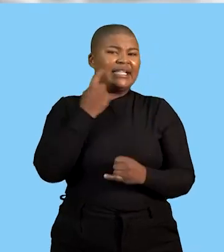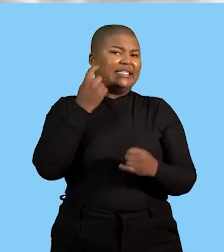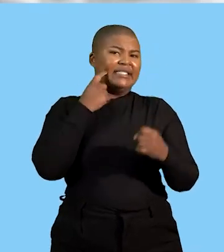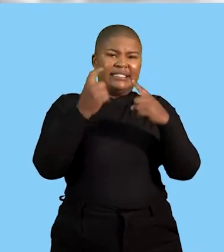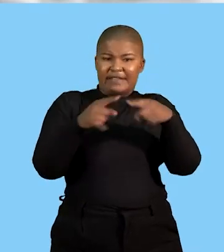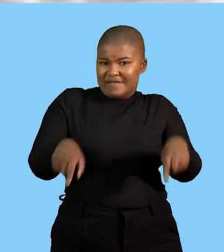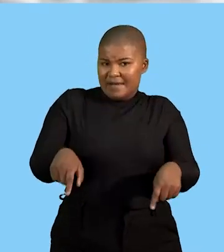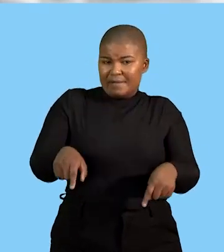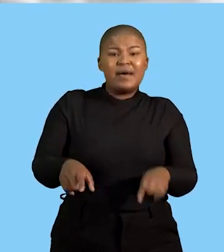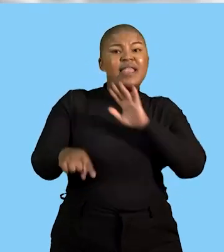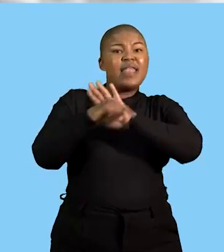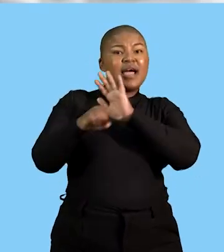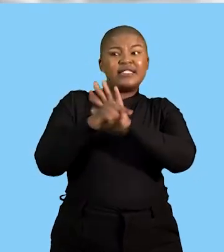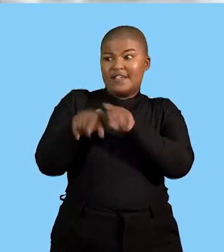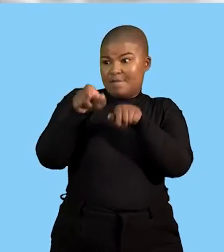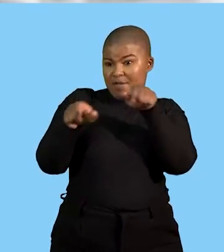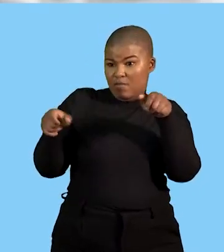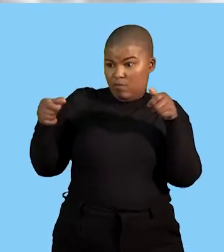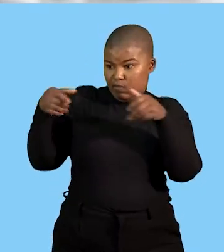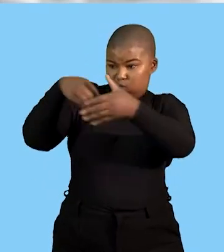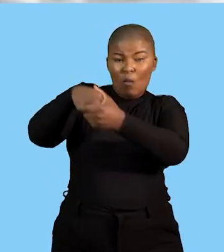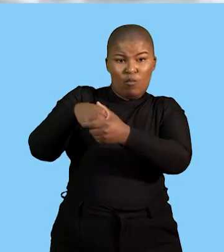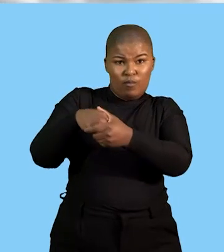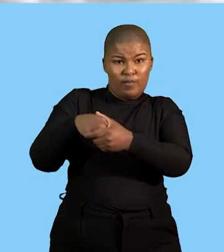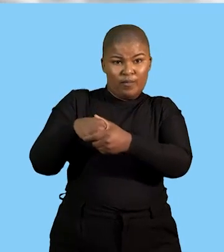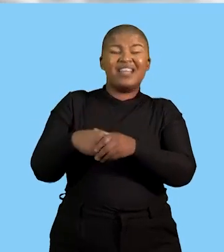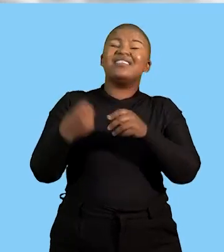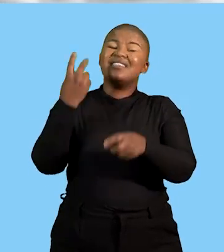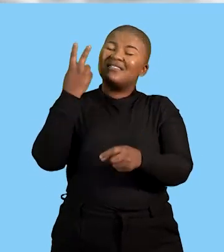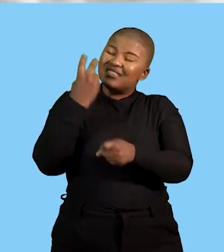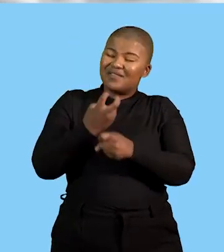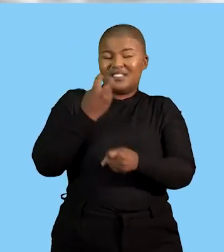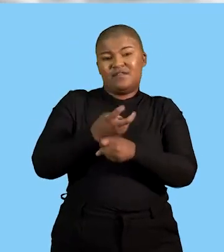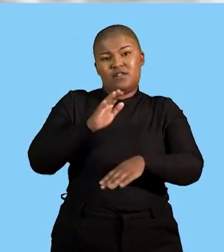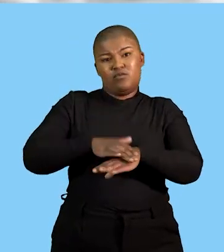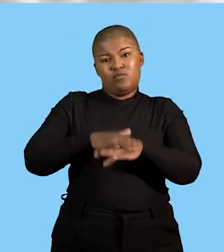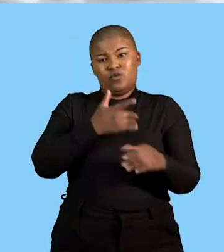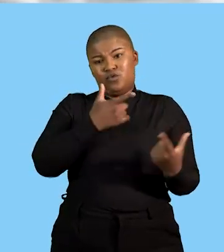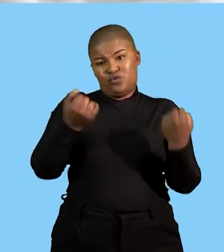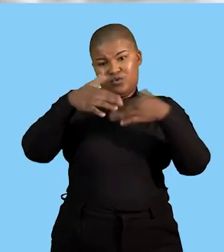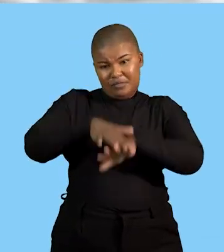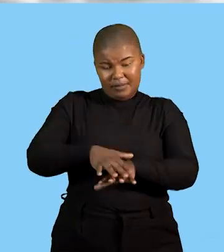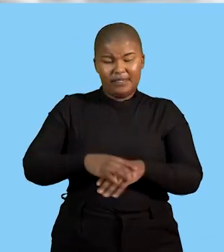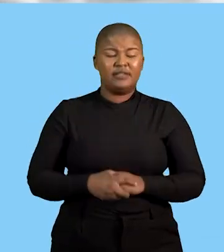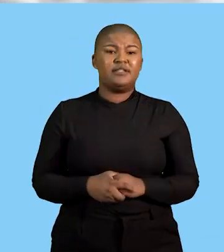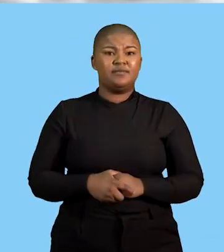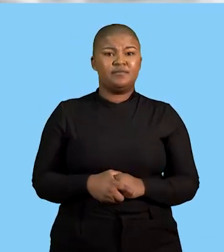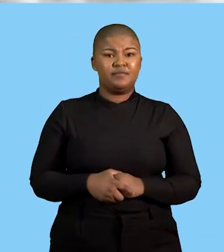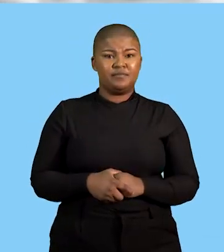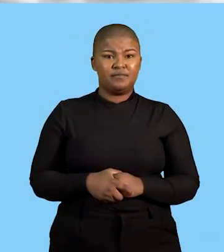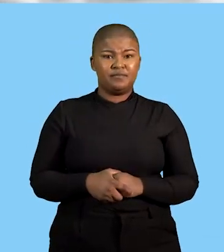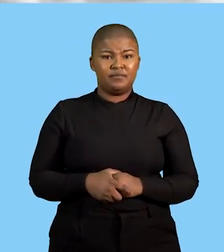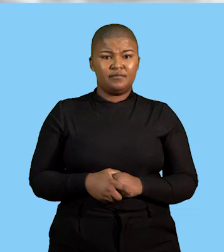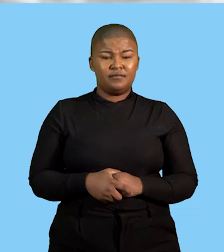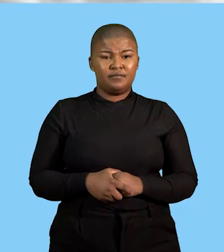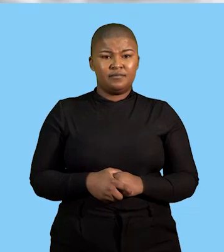look easy. So with a negative personality around, then it becomes even more difficult to try and implement such ideas.